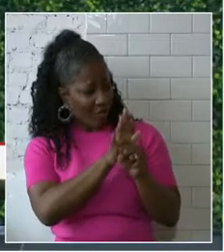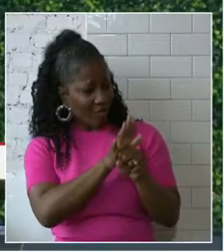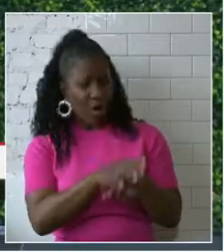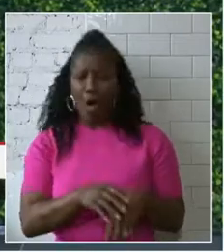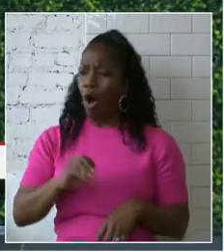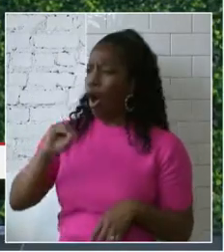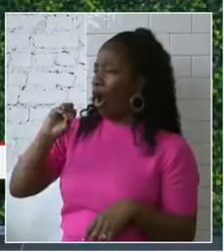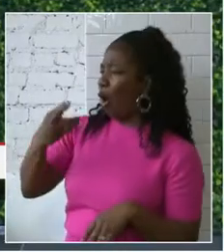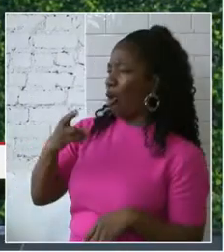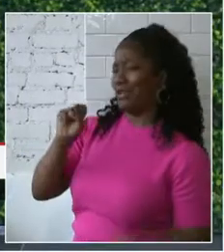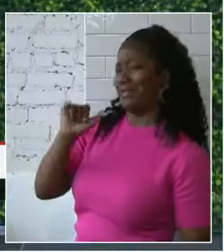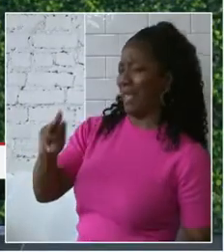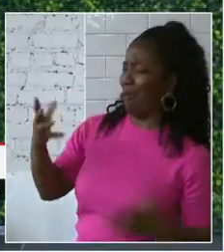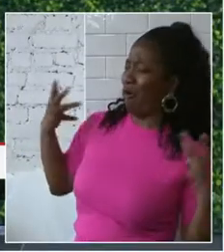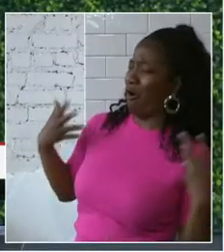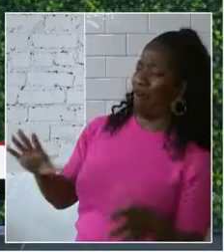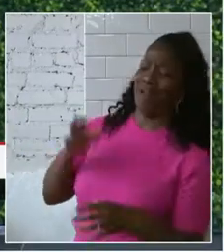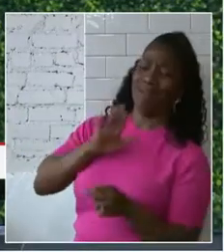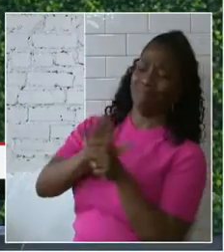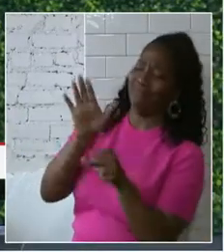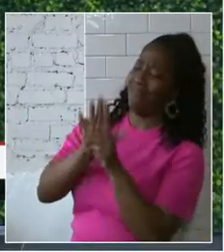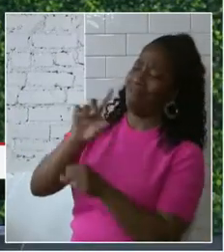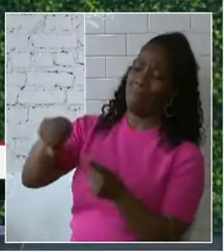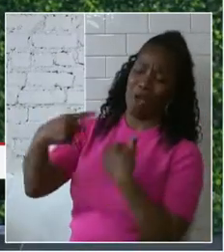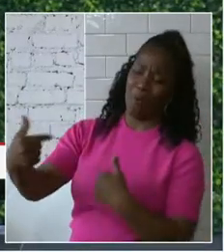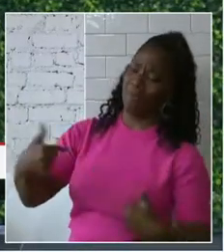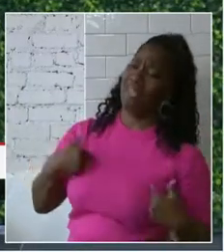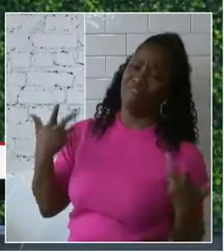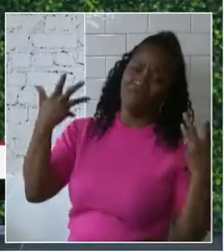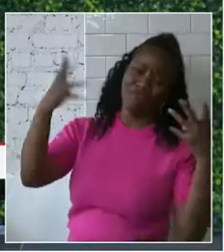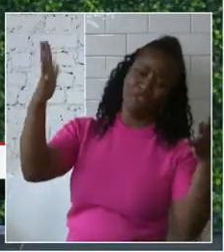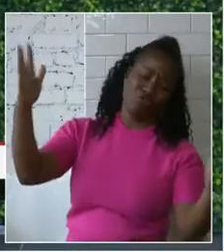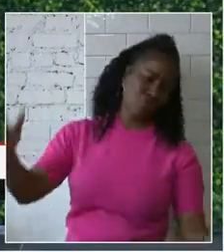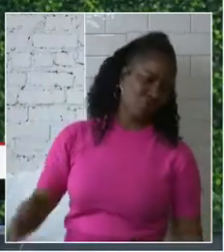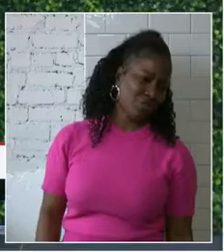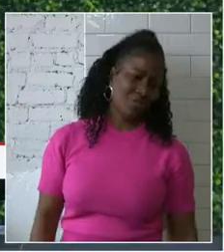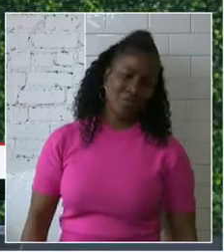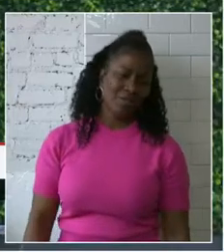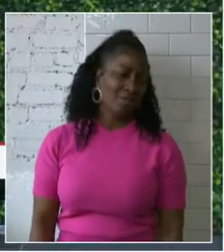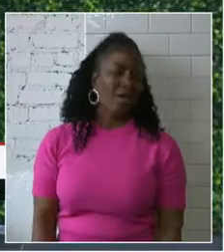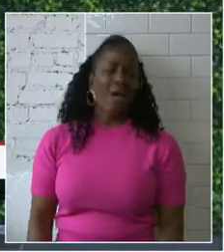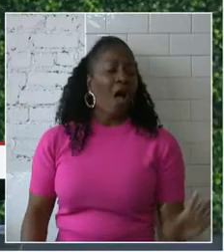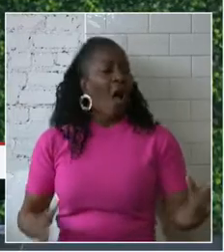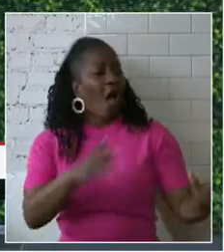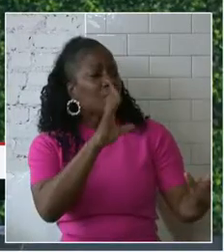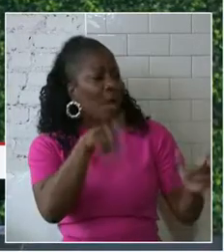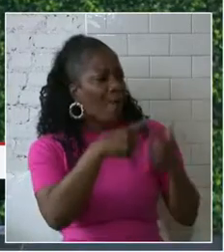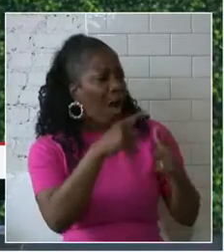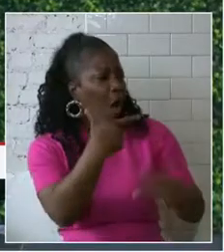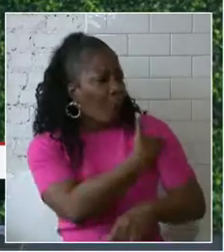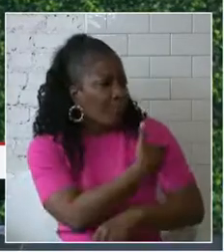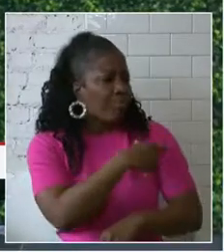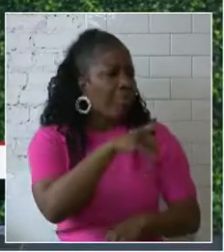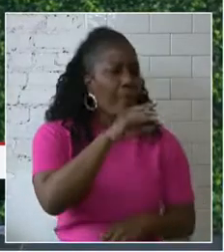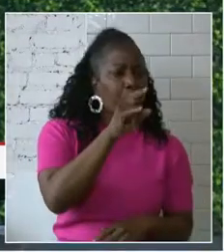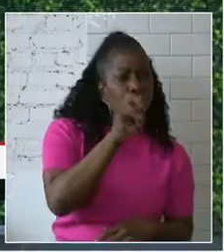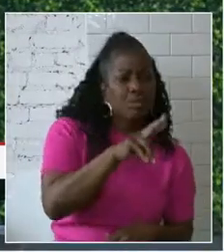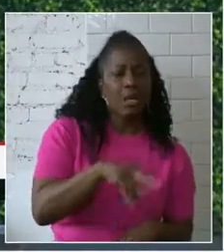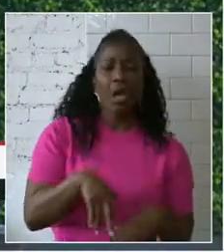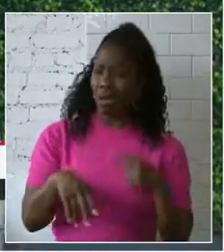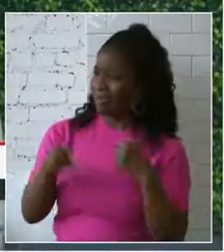Sam, I think we've already talked enough about me. Well, I mean, you're talking about As people you should get know, boosted I and am. vaccinated. Well,